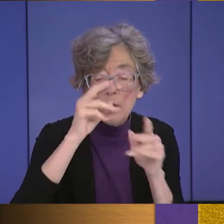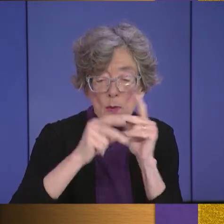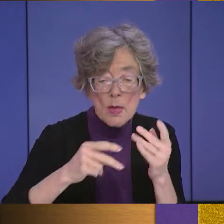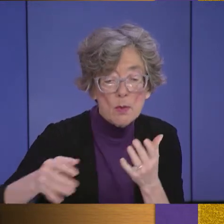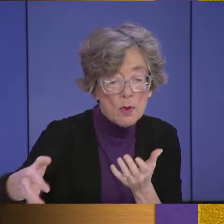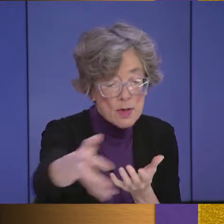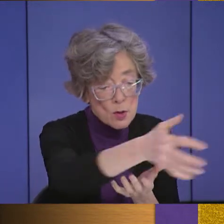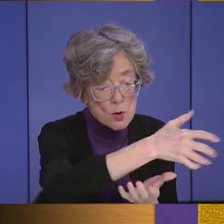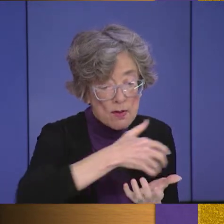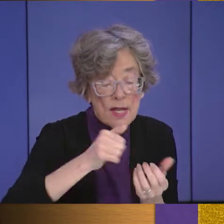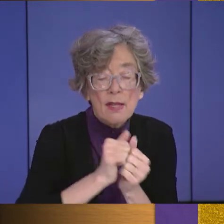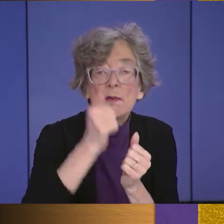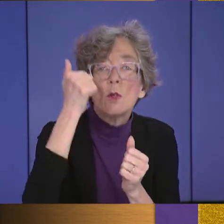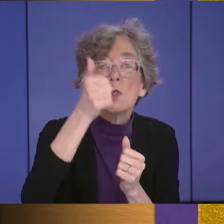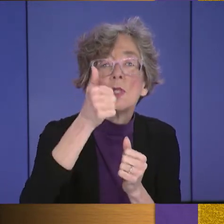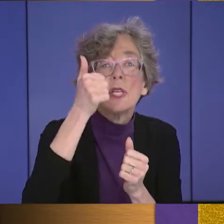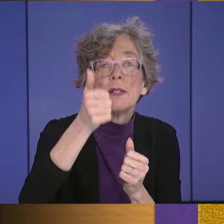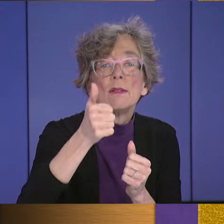own.